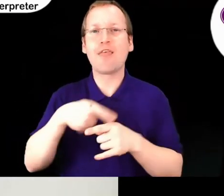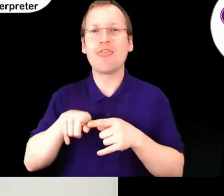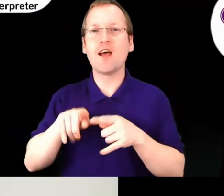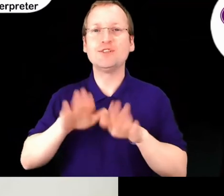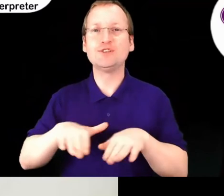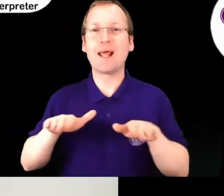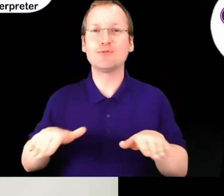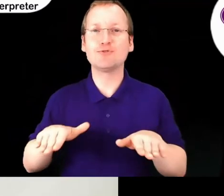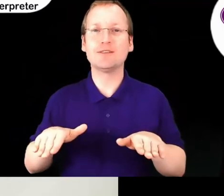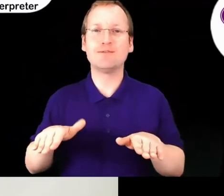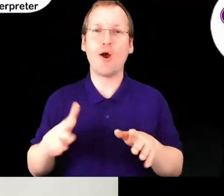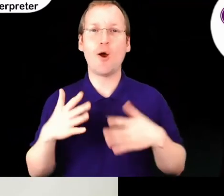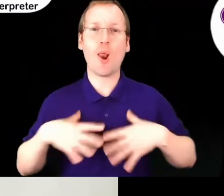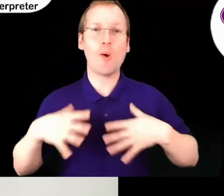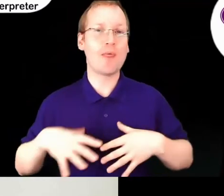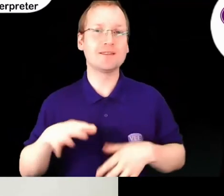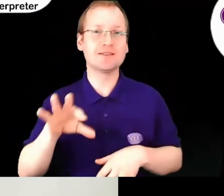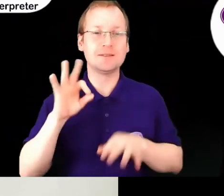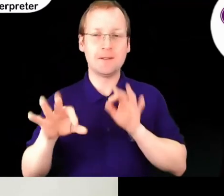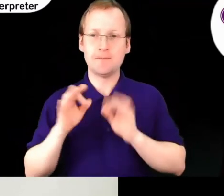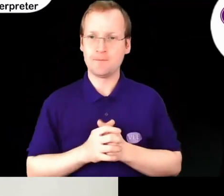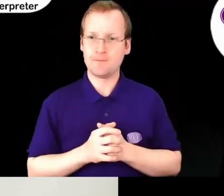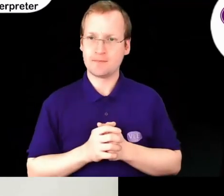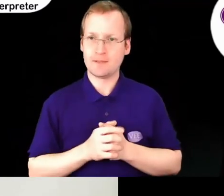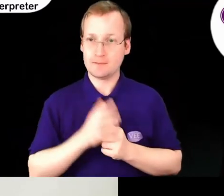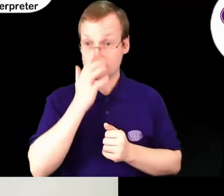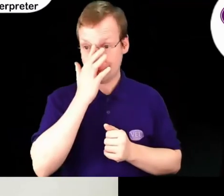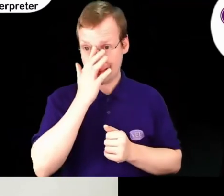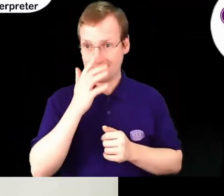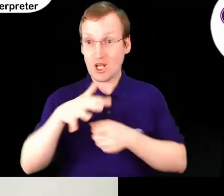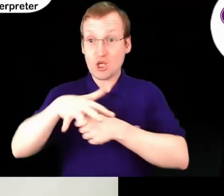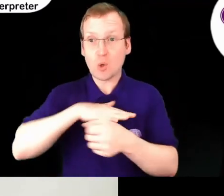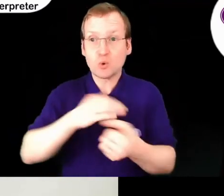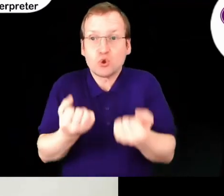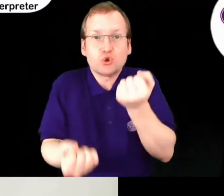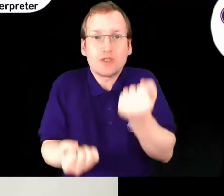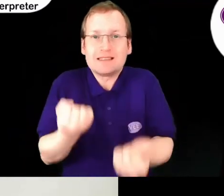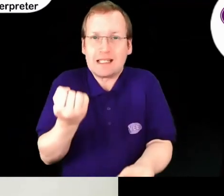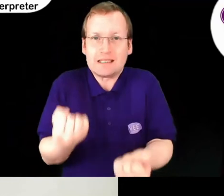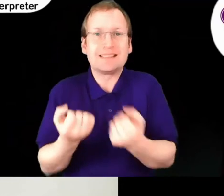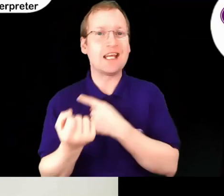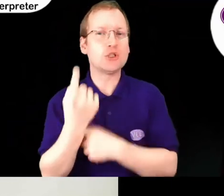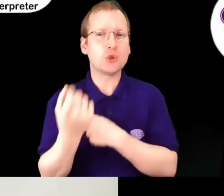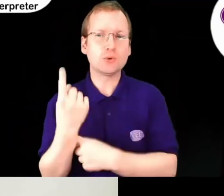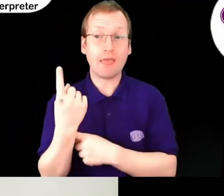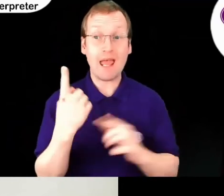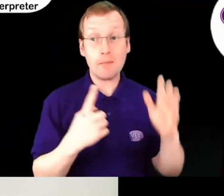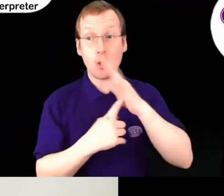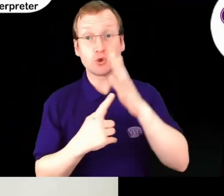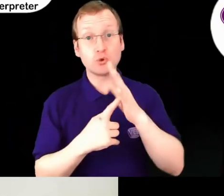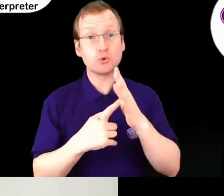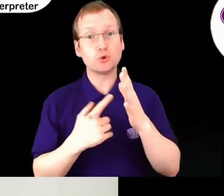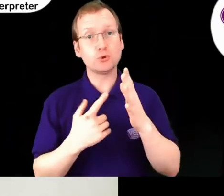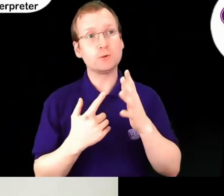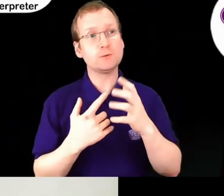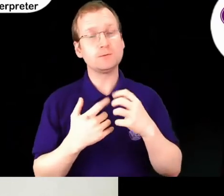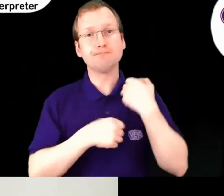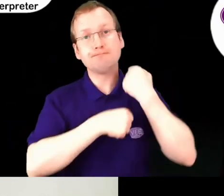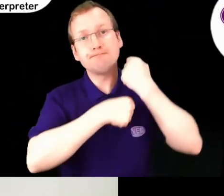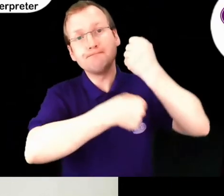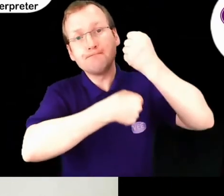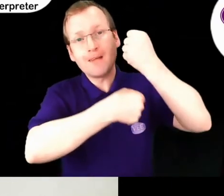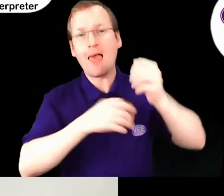So Tim wants to know, are social justice issues more important to stand up for than preserving the idea